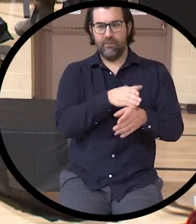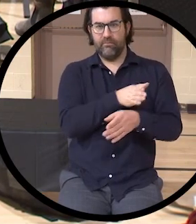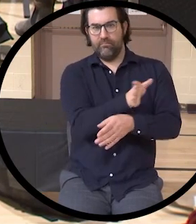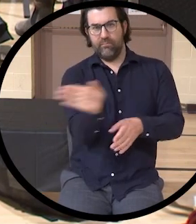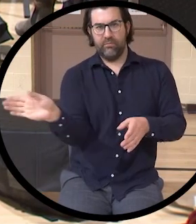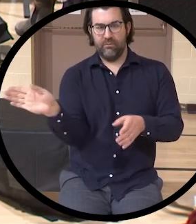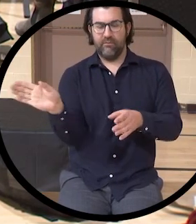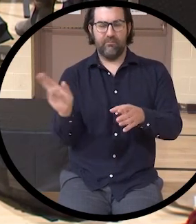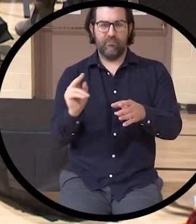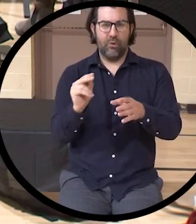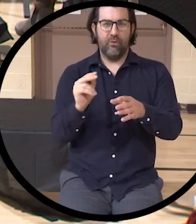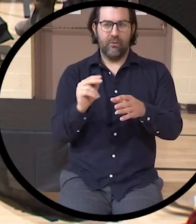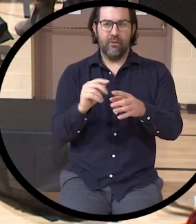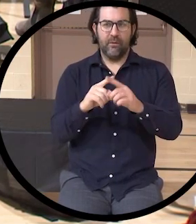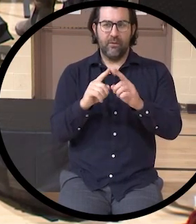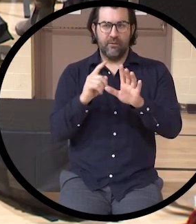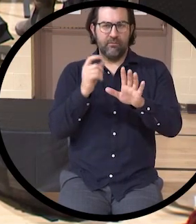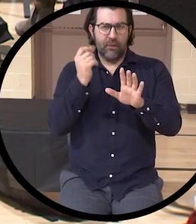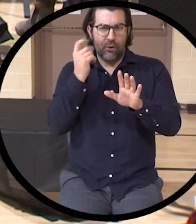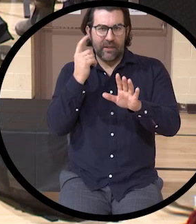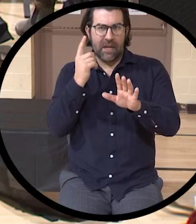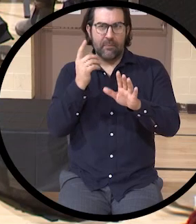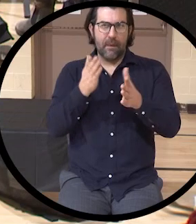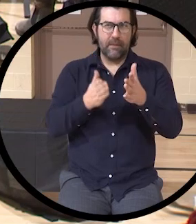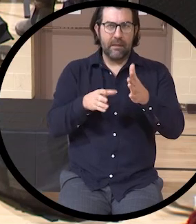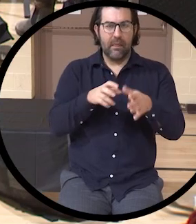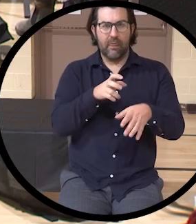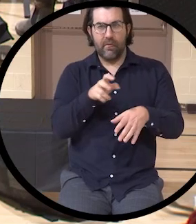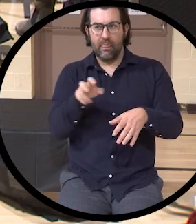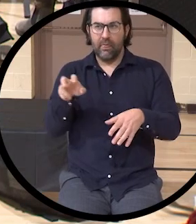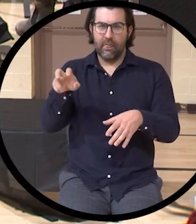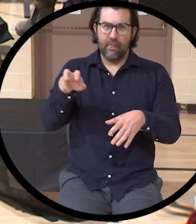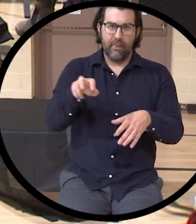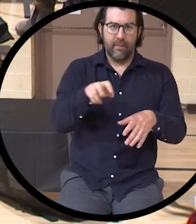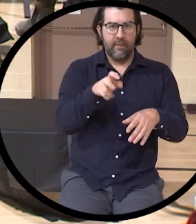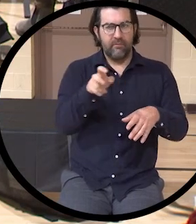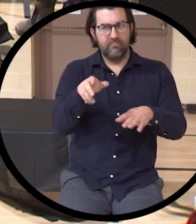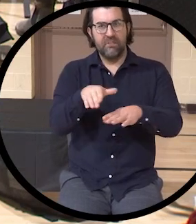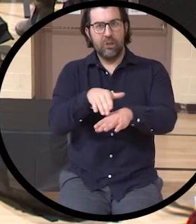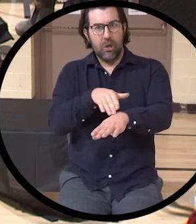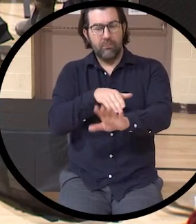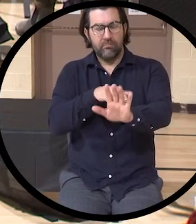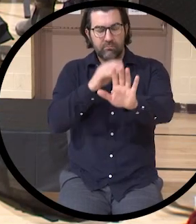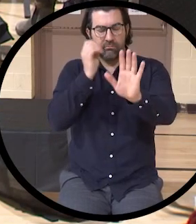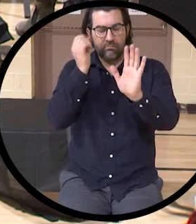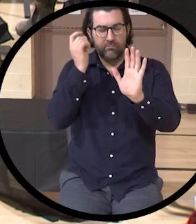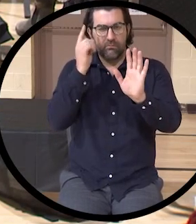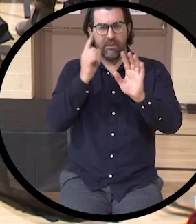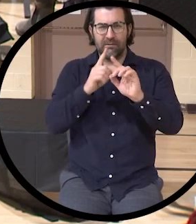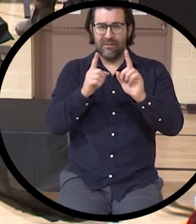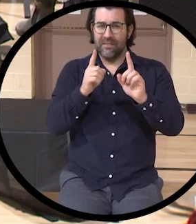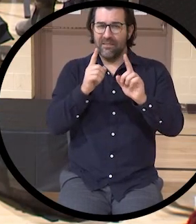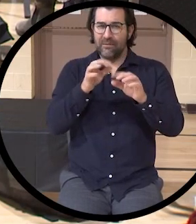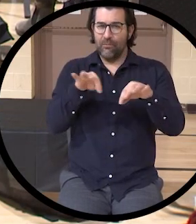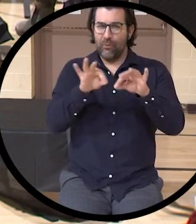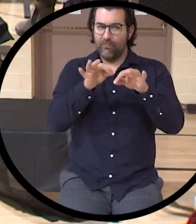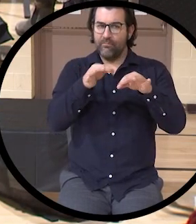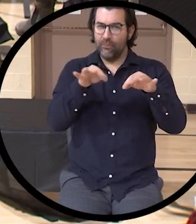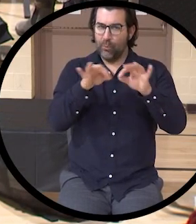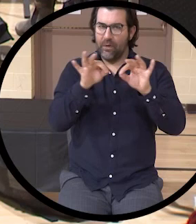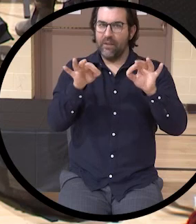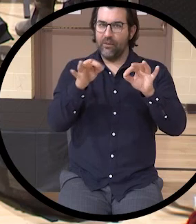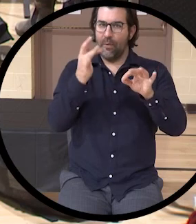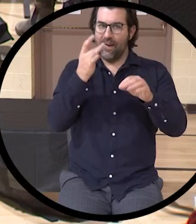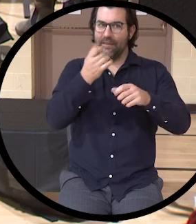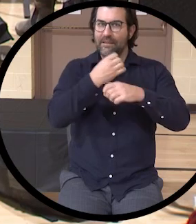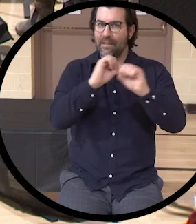I can understand you might be moving a little slower than ideally, but I think it's worth it for the trade-offs of the safety improvements we